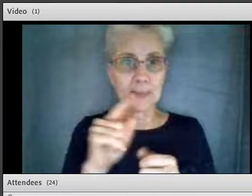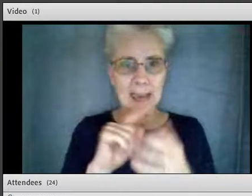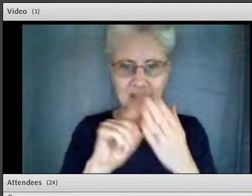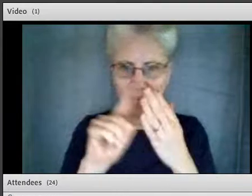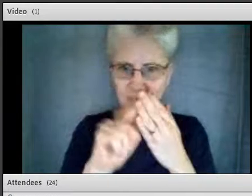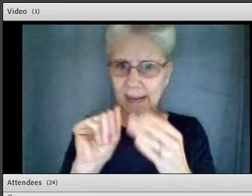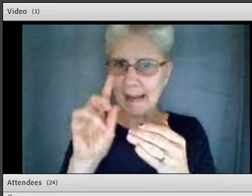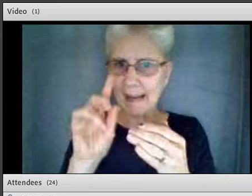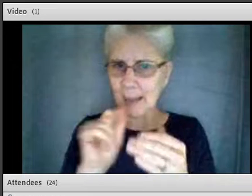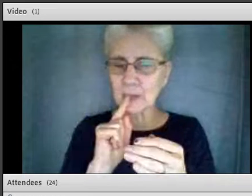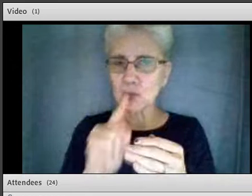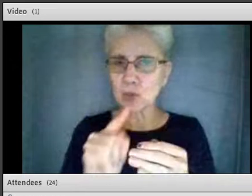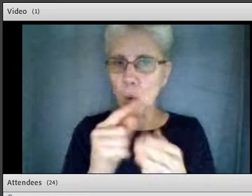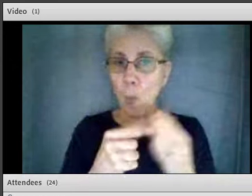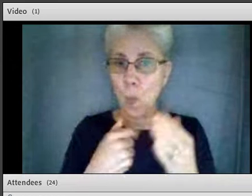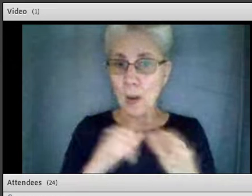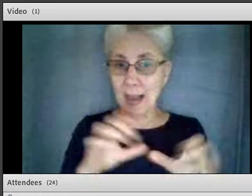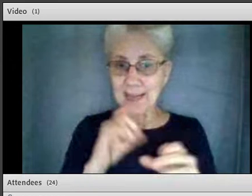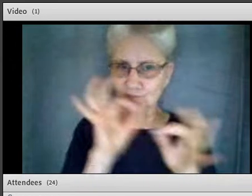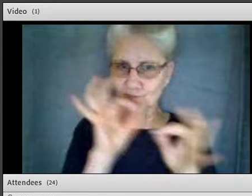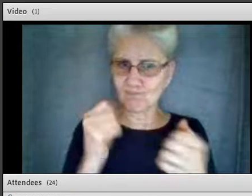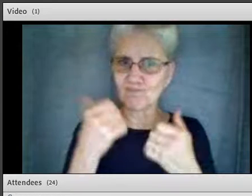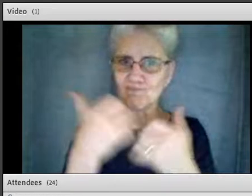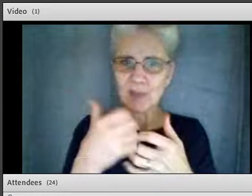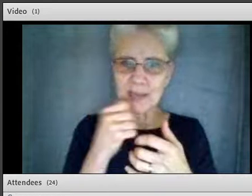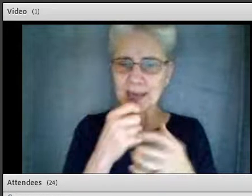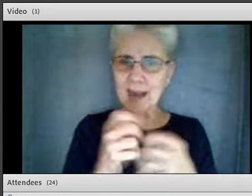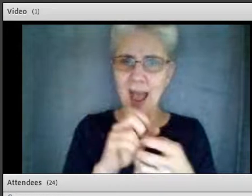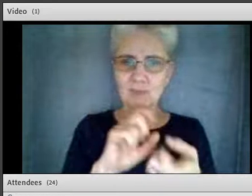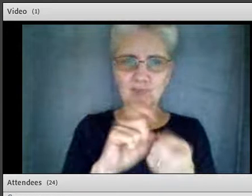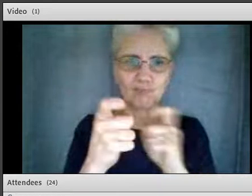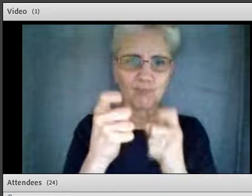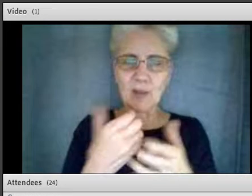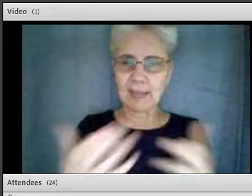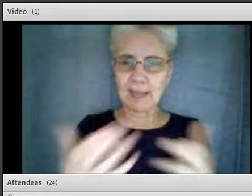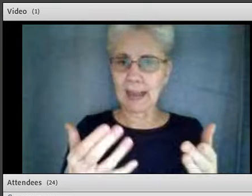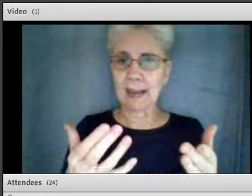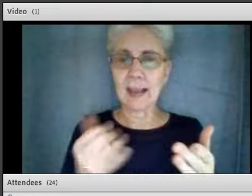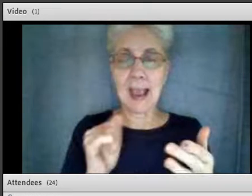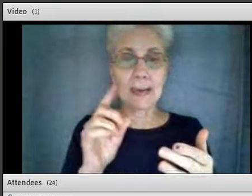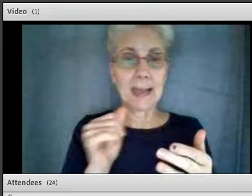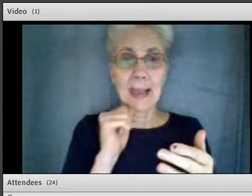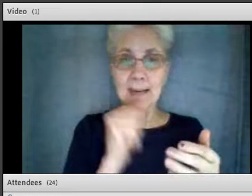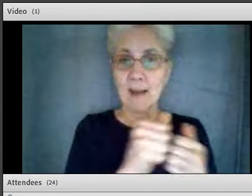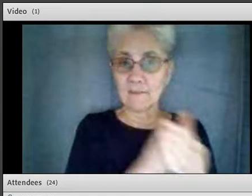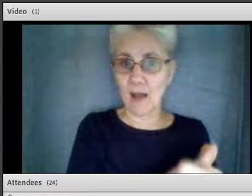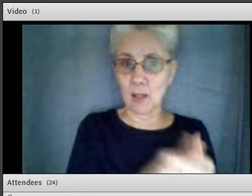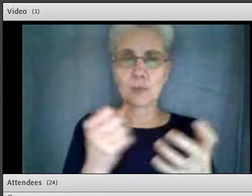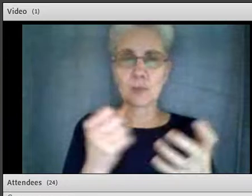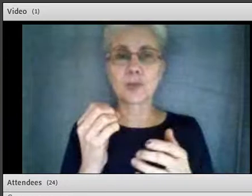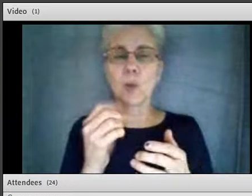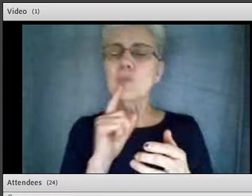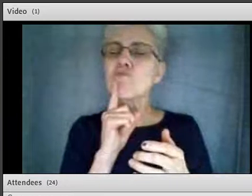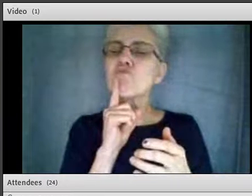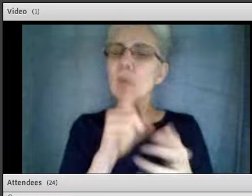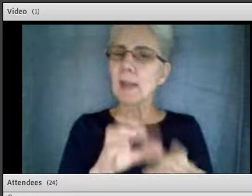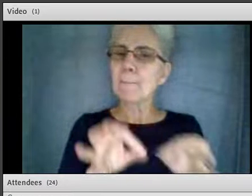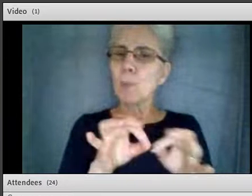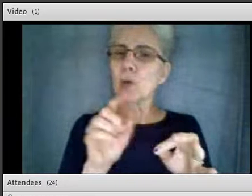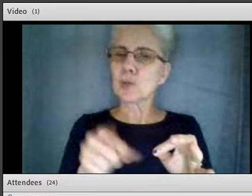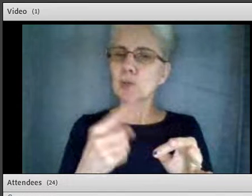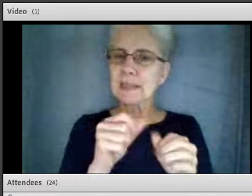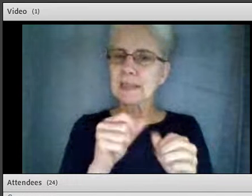did not undo something that was ADA compliant. It's really important to just stay on top of that and be diligent